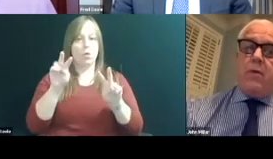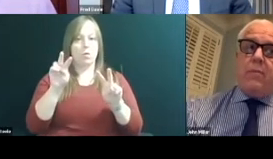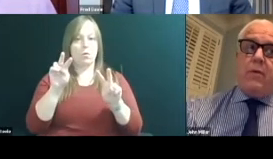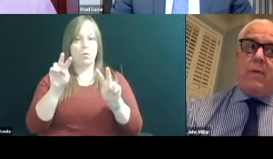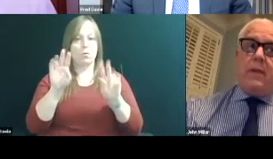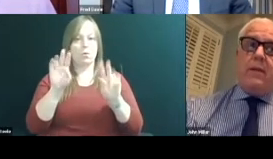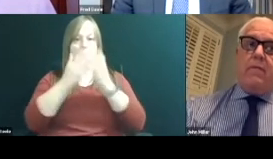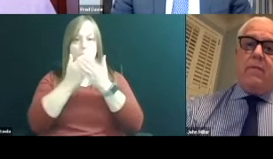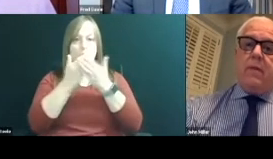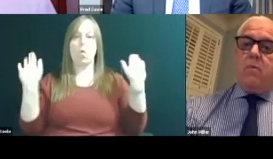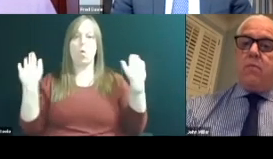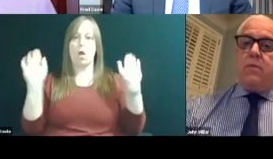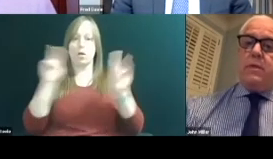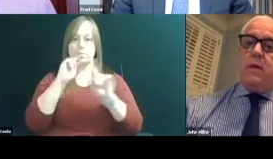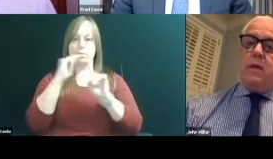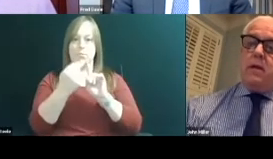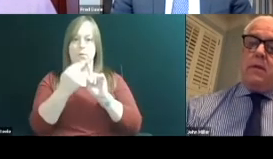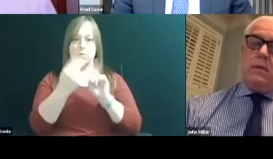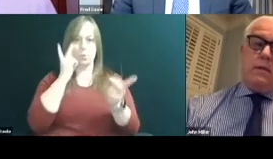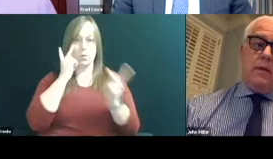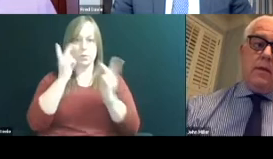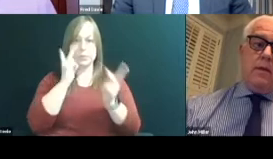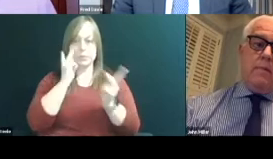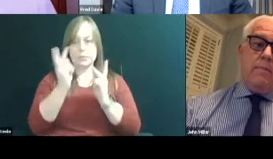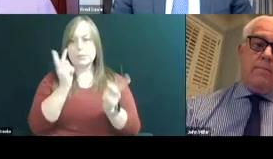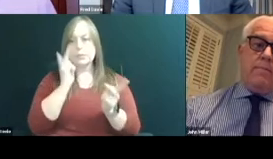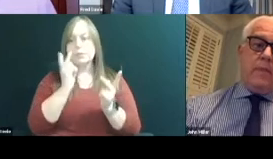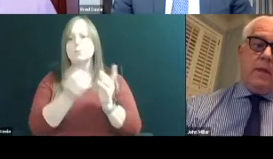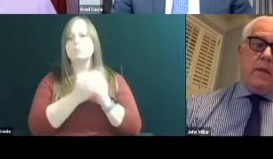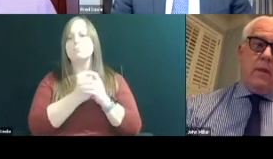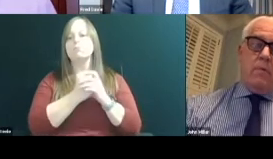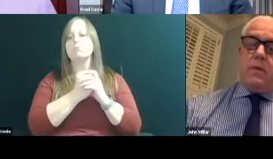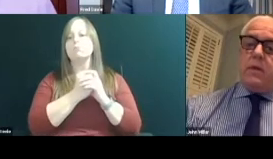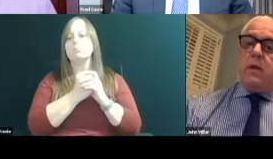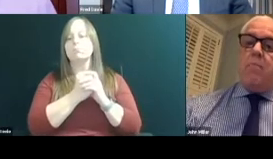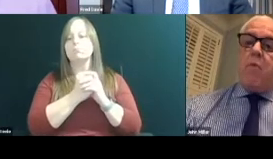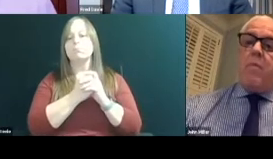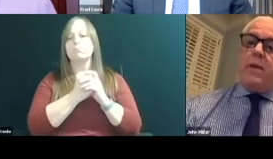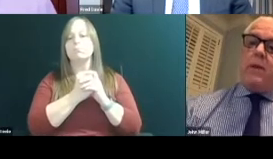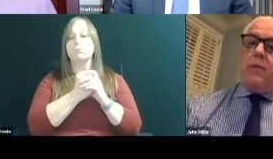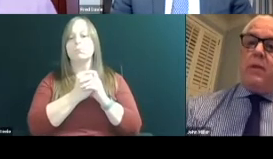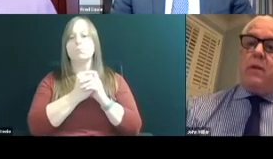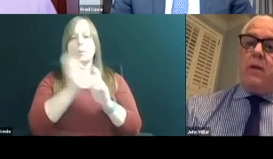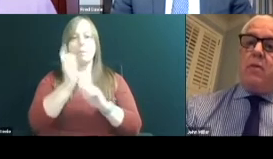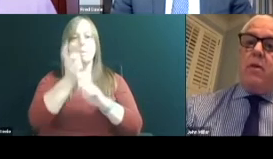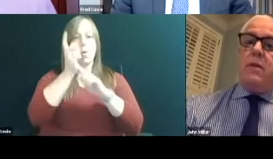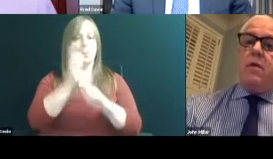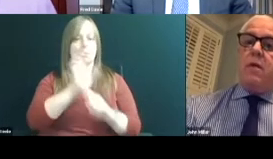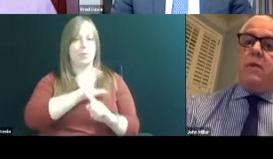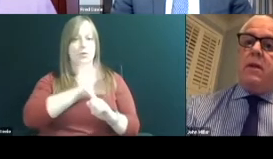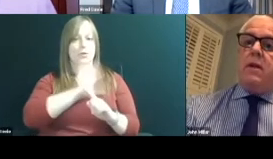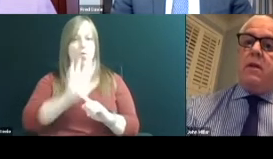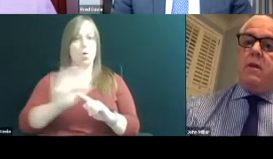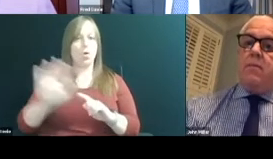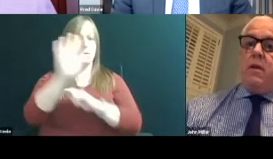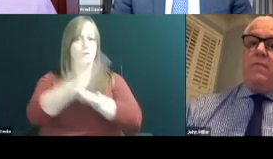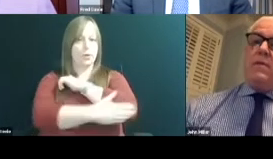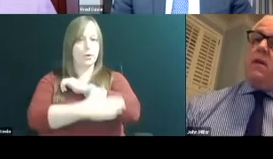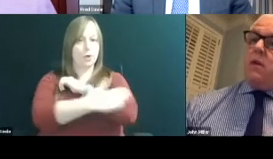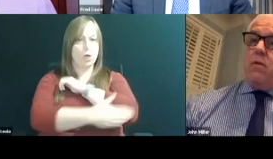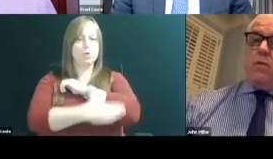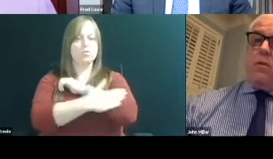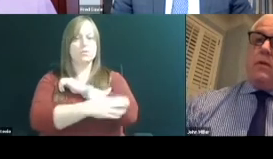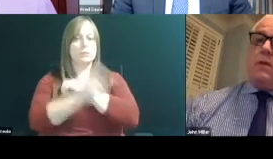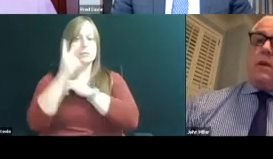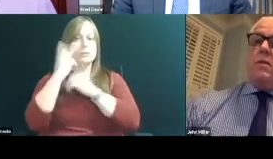a broad perspective, what we're seeing is we're seeing a moment in policing across the country. And you've